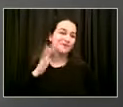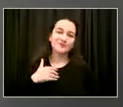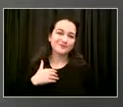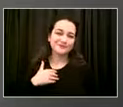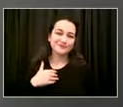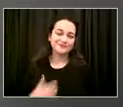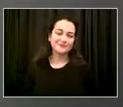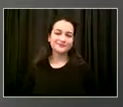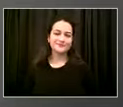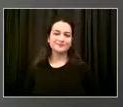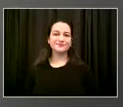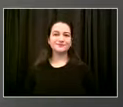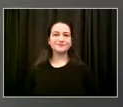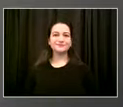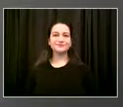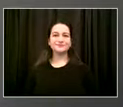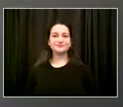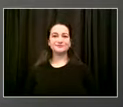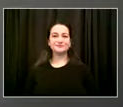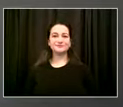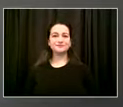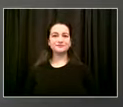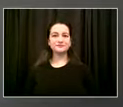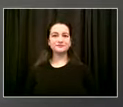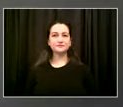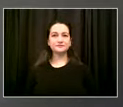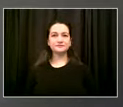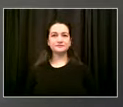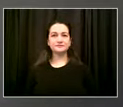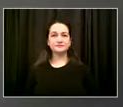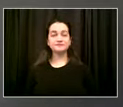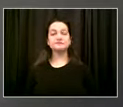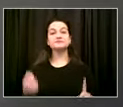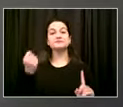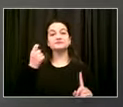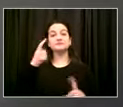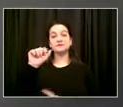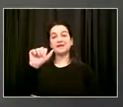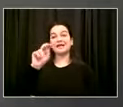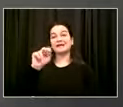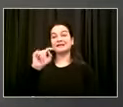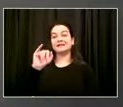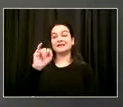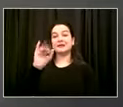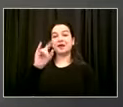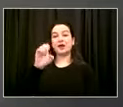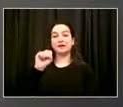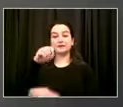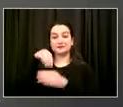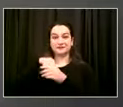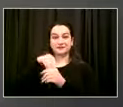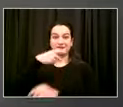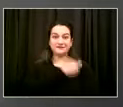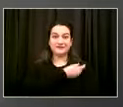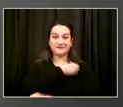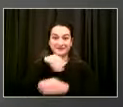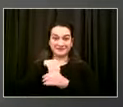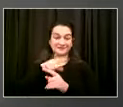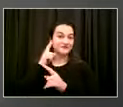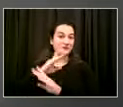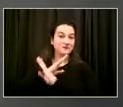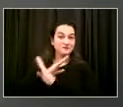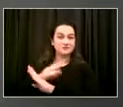over time, then we will require a booster. And that's not unusual when you think of other vaccine